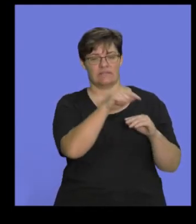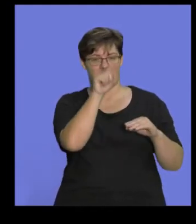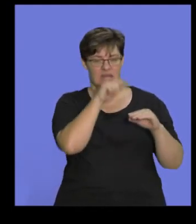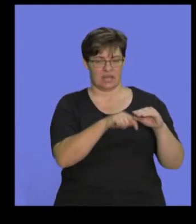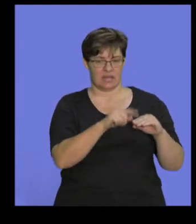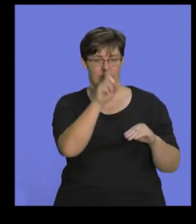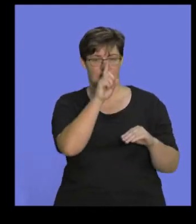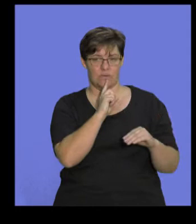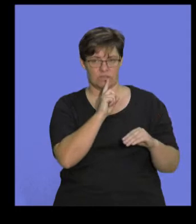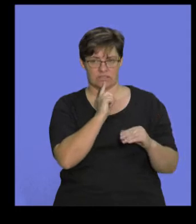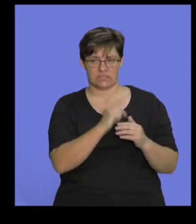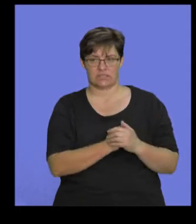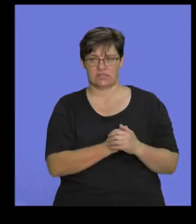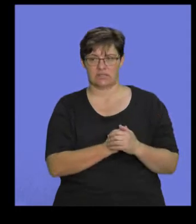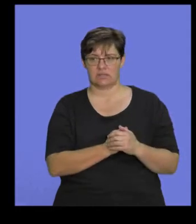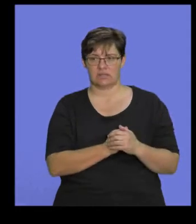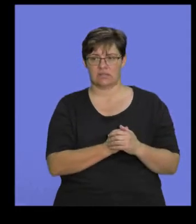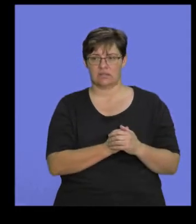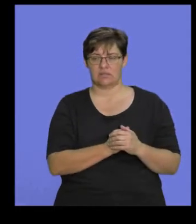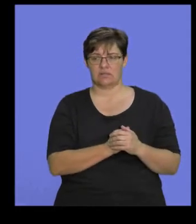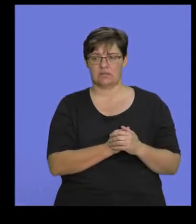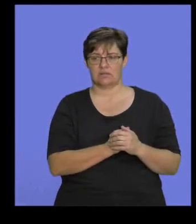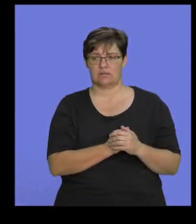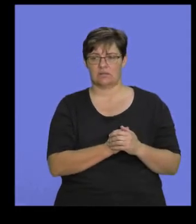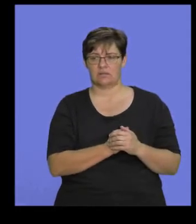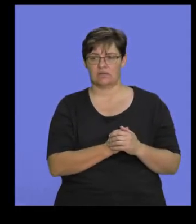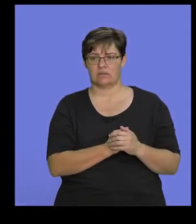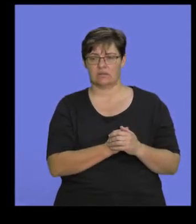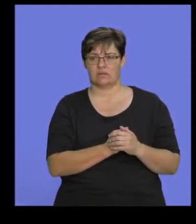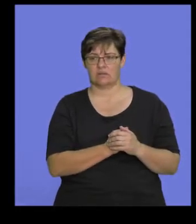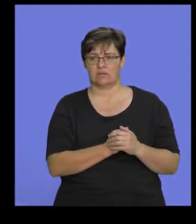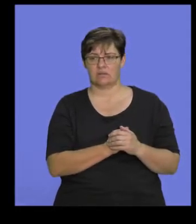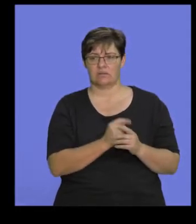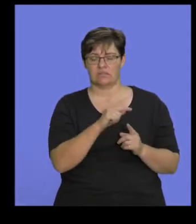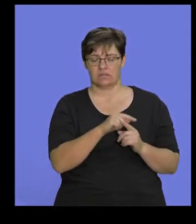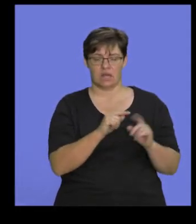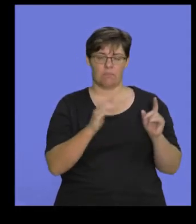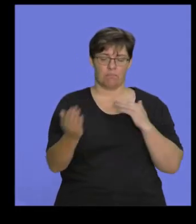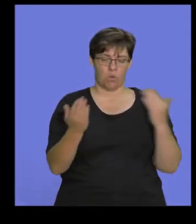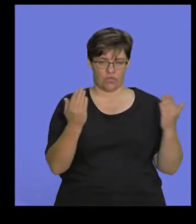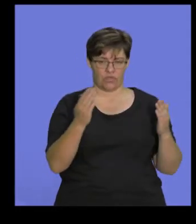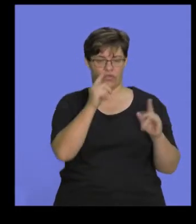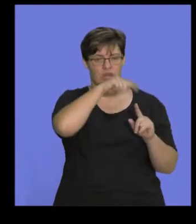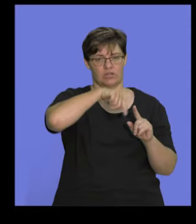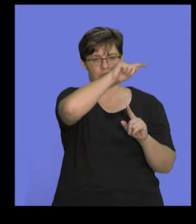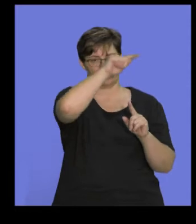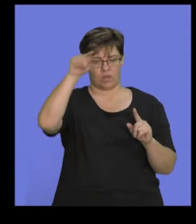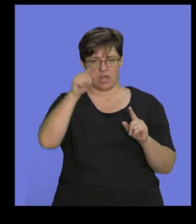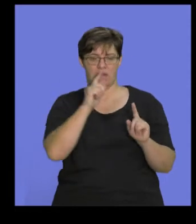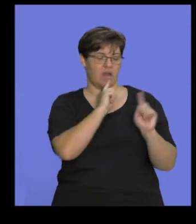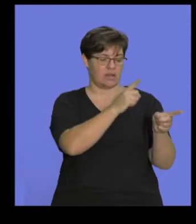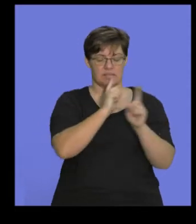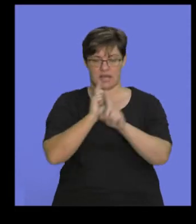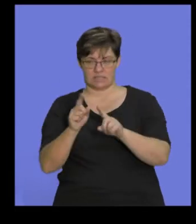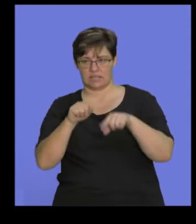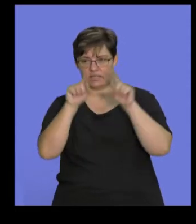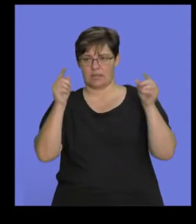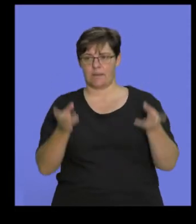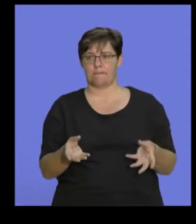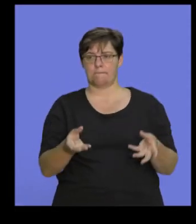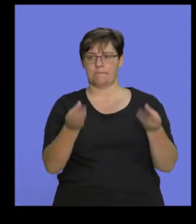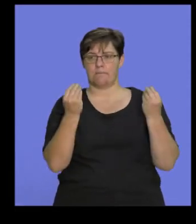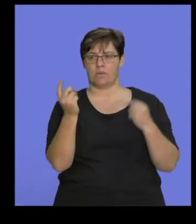1,000. It will give me that as the answer. Then I will take a square root on both sides of the answer, and that's